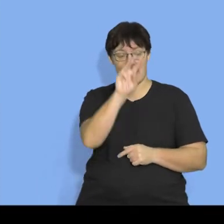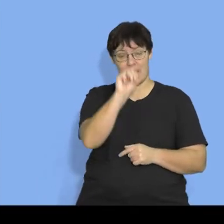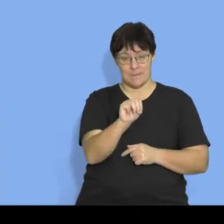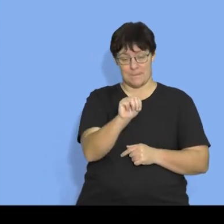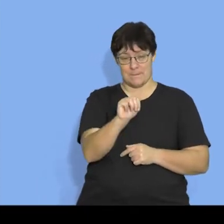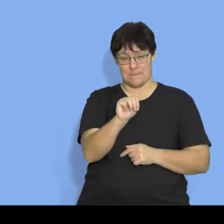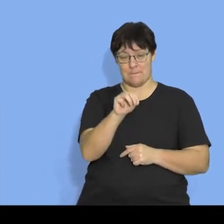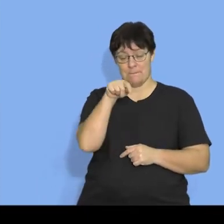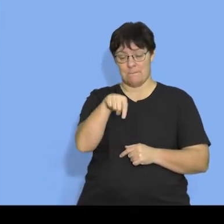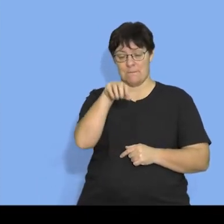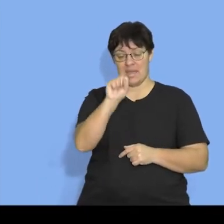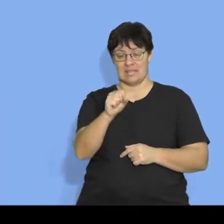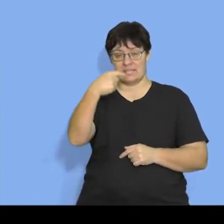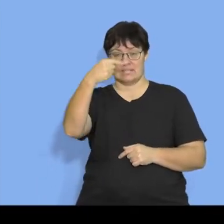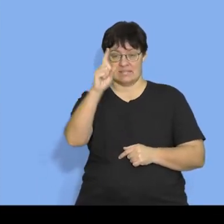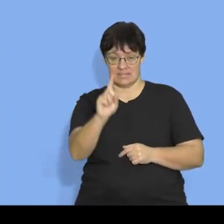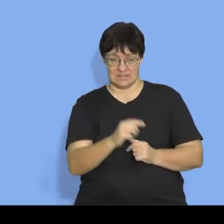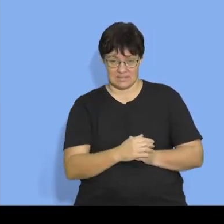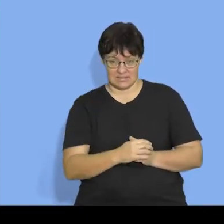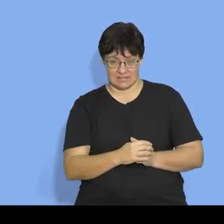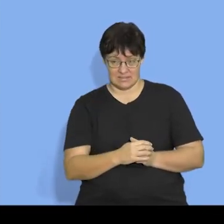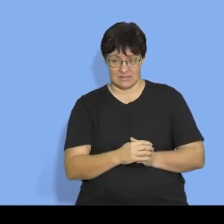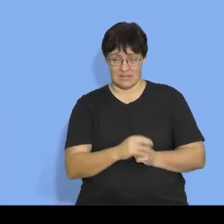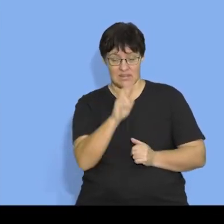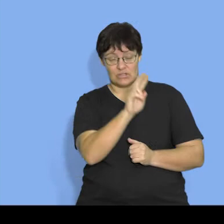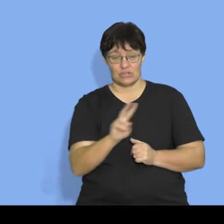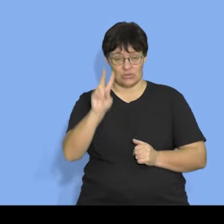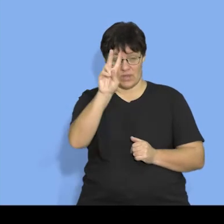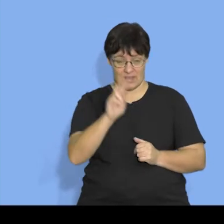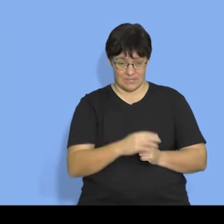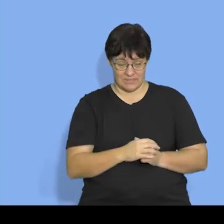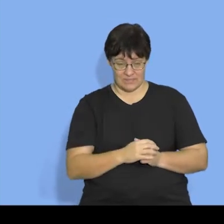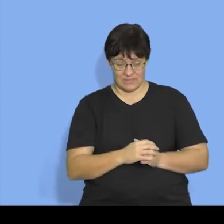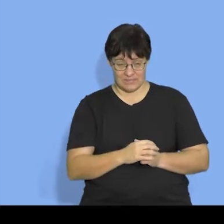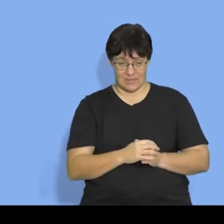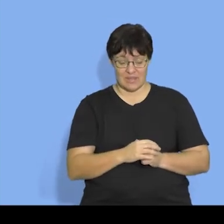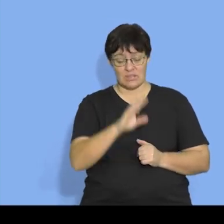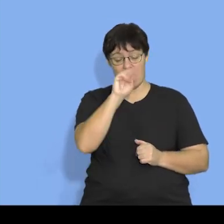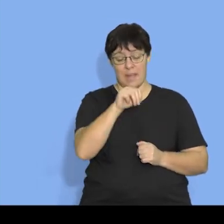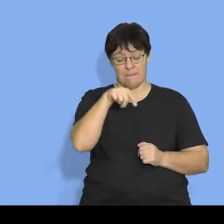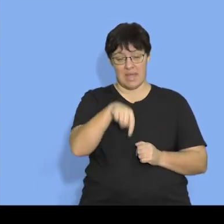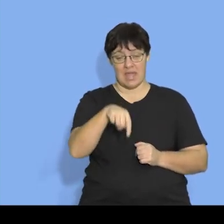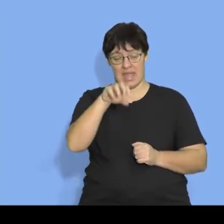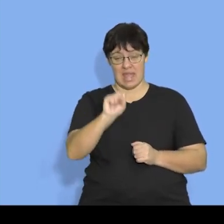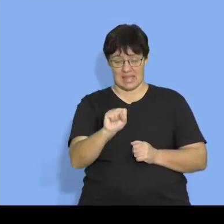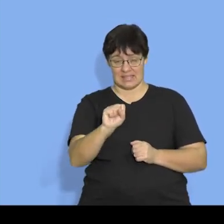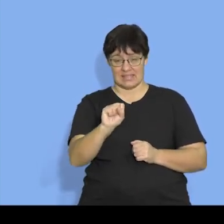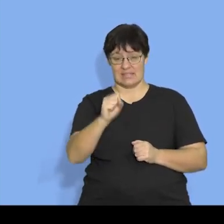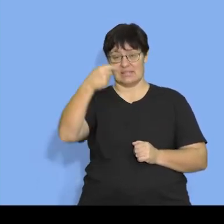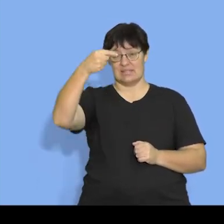Acceleration is meters per second squared. It's how the velocity changes in